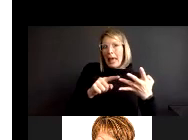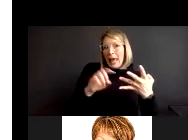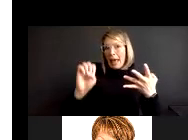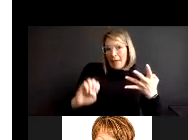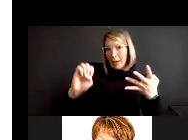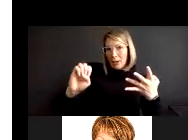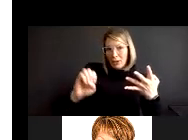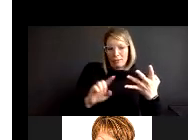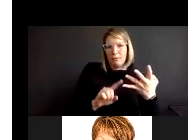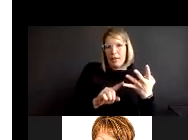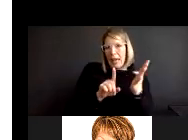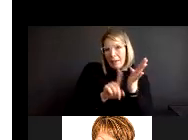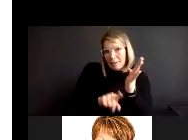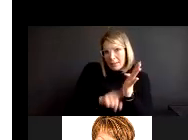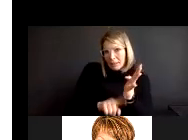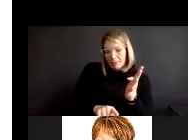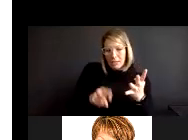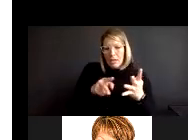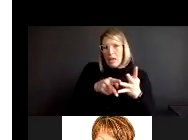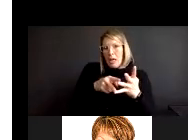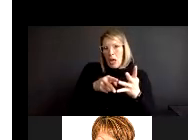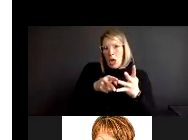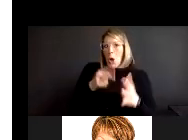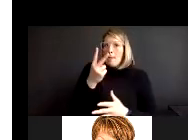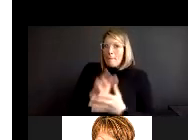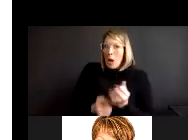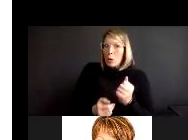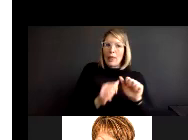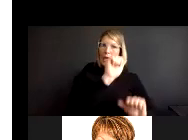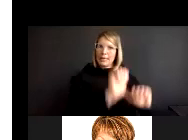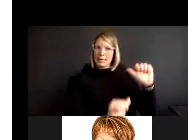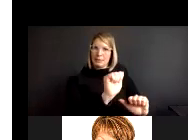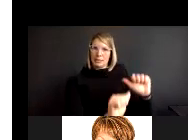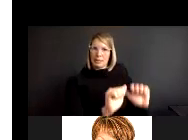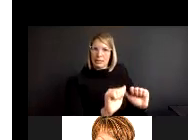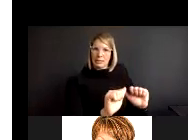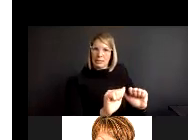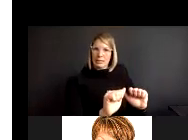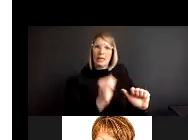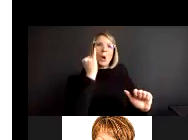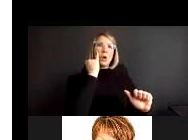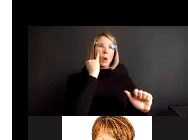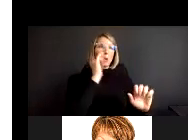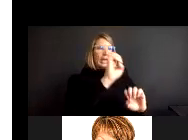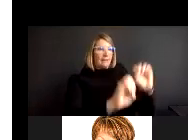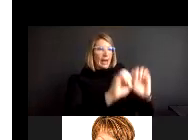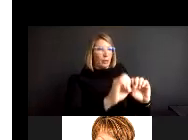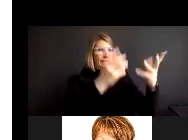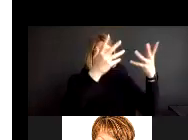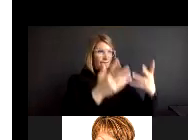And the key difference being that if we shift from evaluation to investigation, we don't need the adult's consent